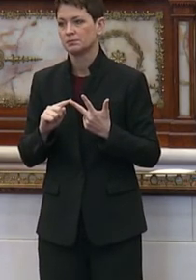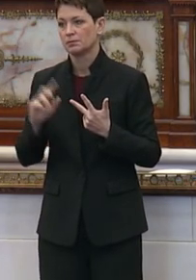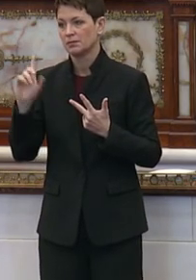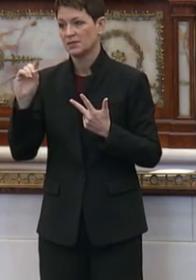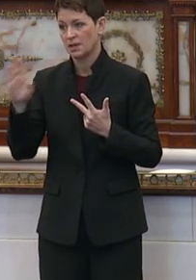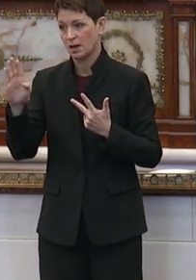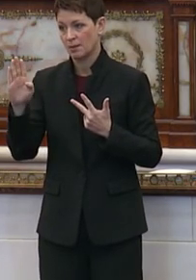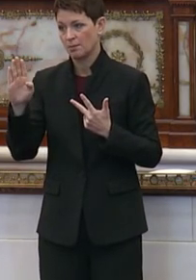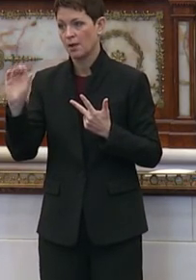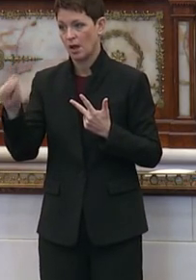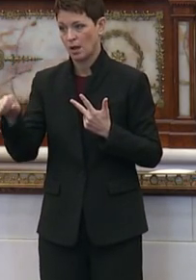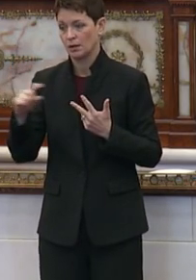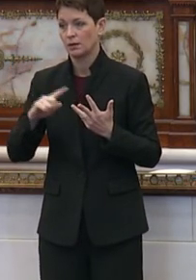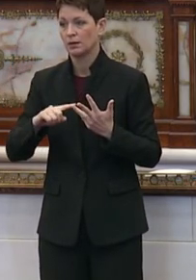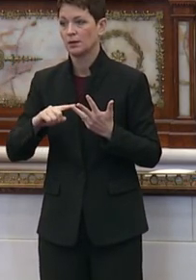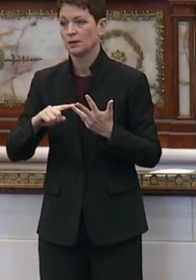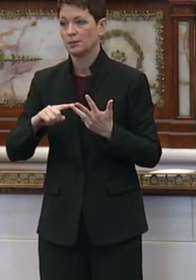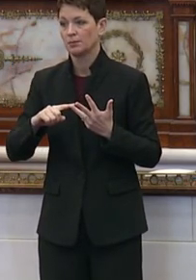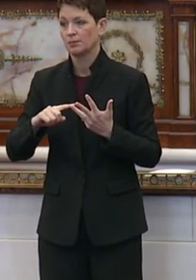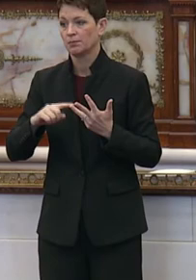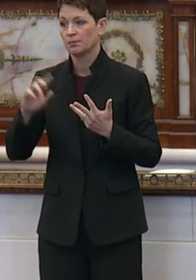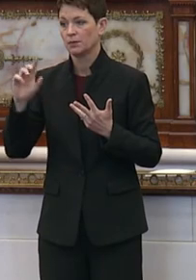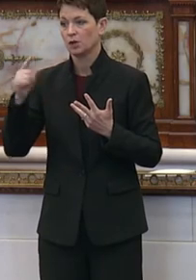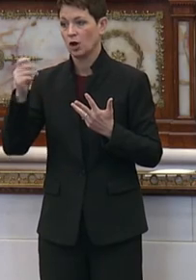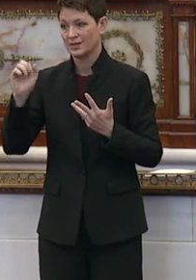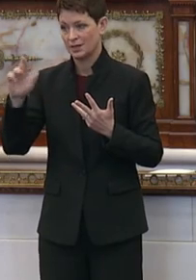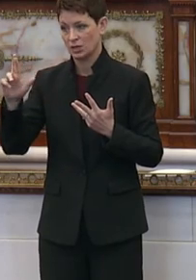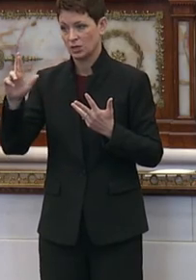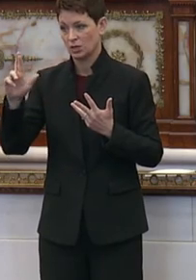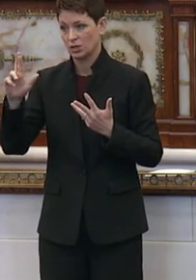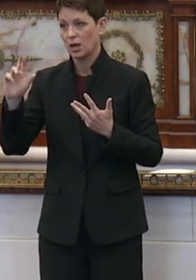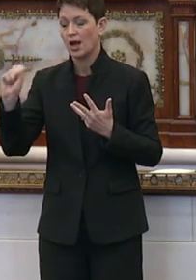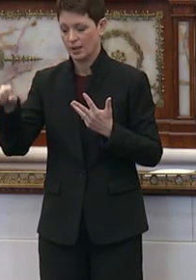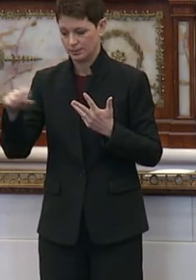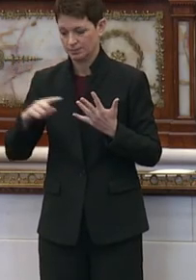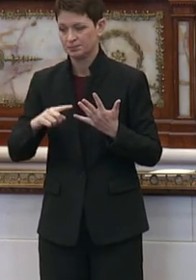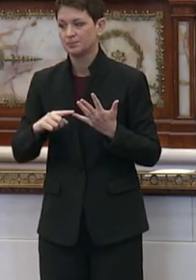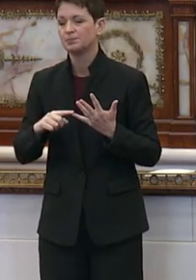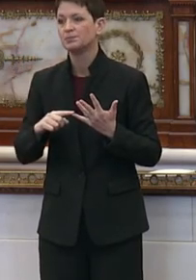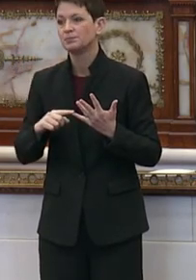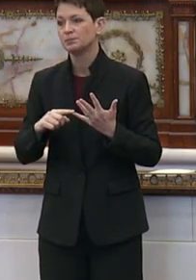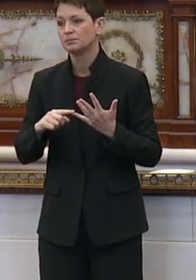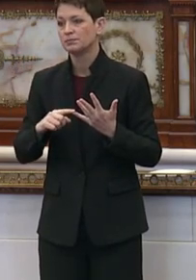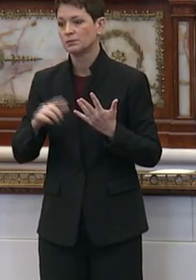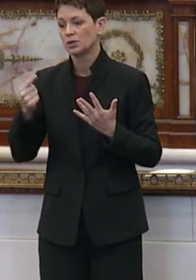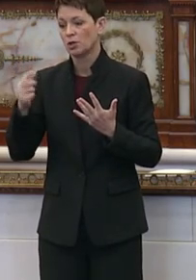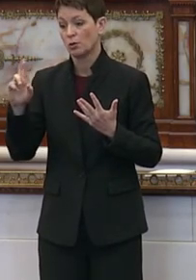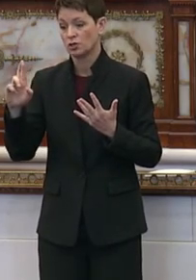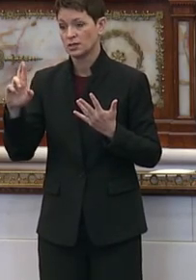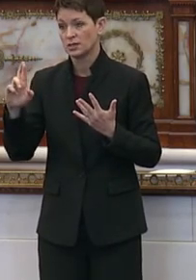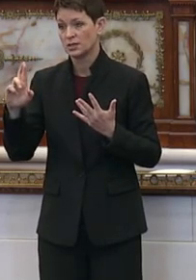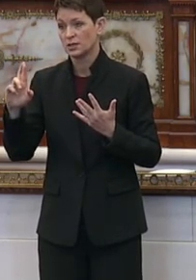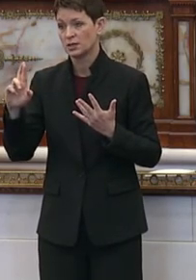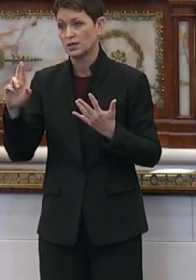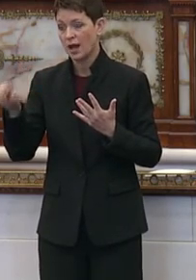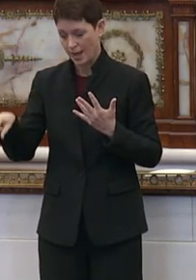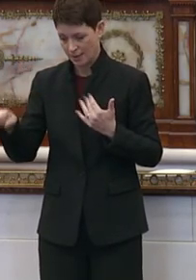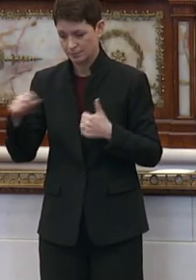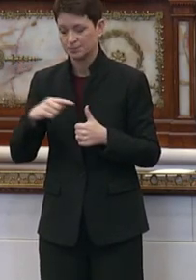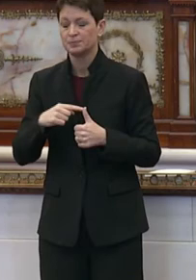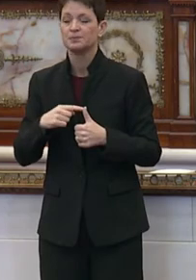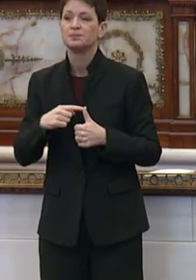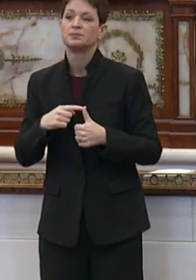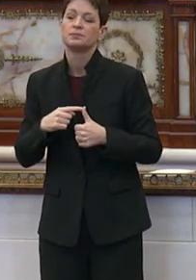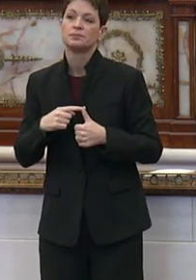Councilman Dom. Aye. Councilwoman Gauthier. Aye. Councilwoman Gilmore Richardson.